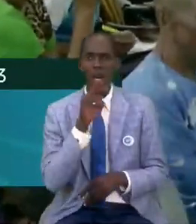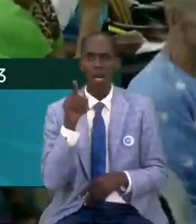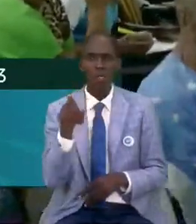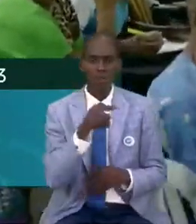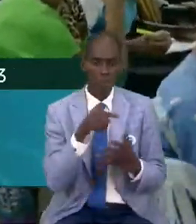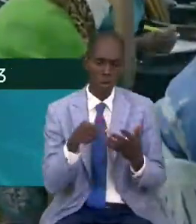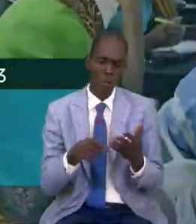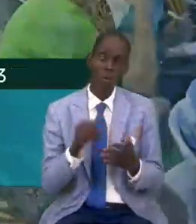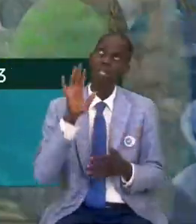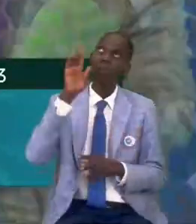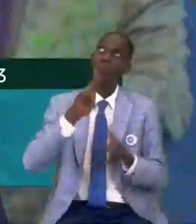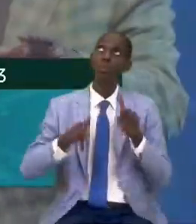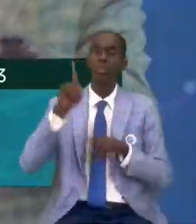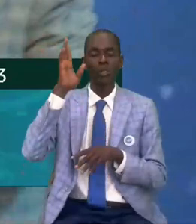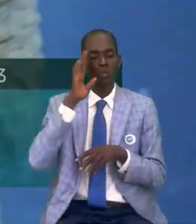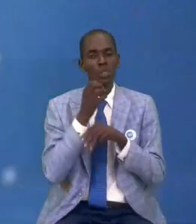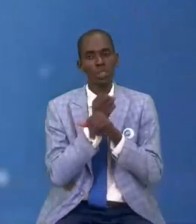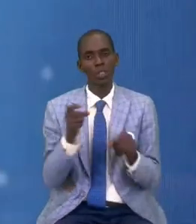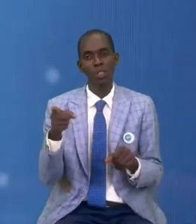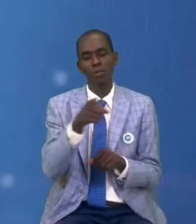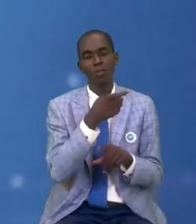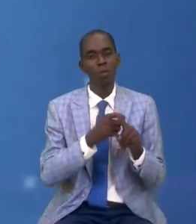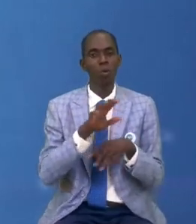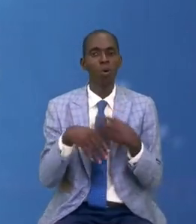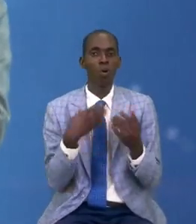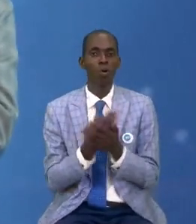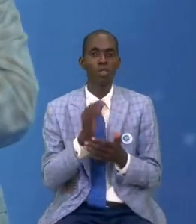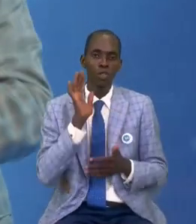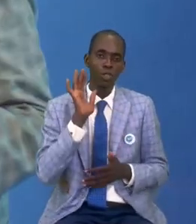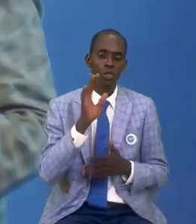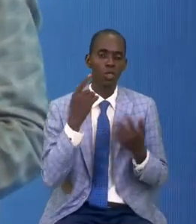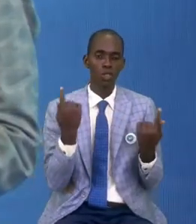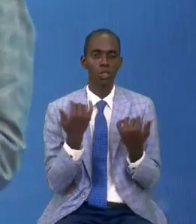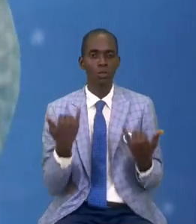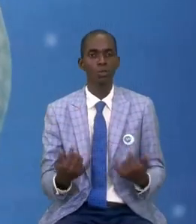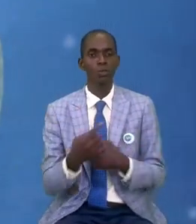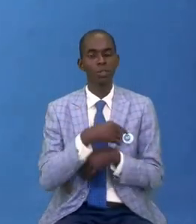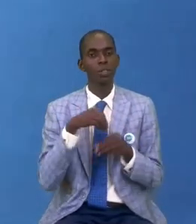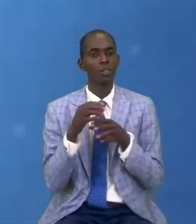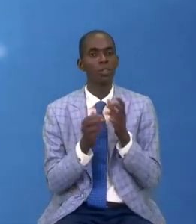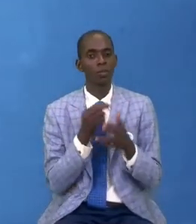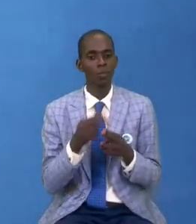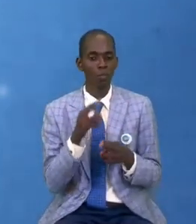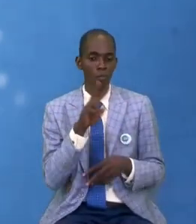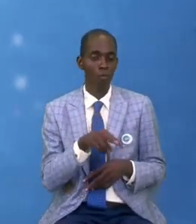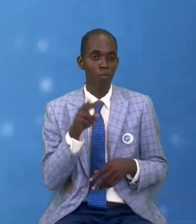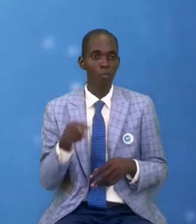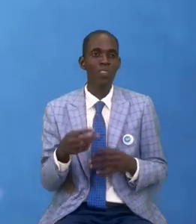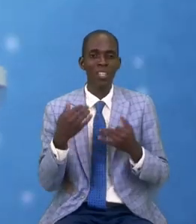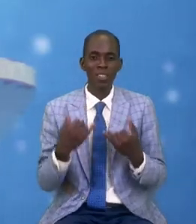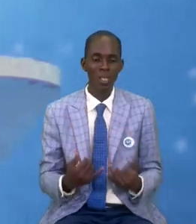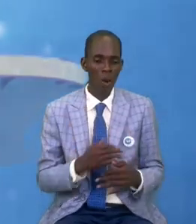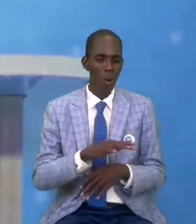22. In verse 22, now, all this was done that it might be fulfilled, which